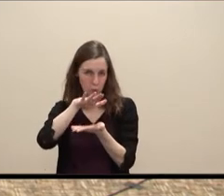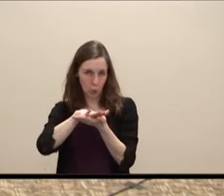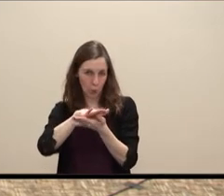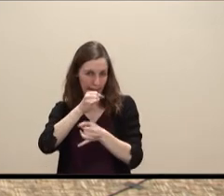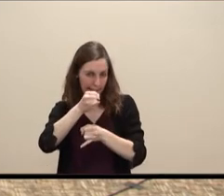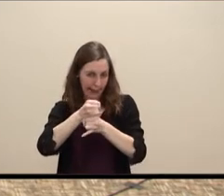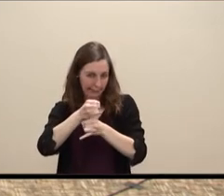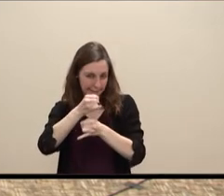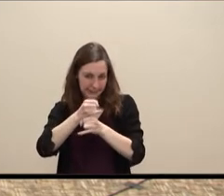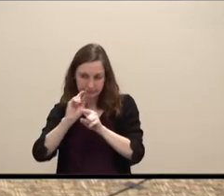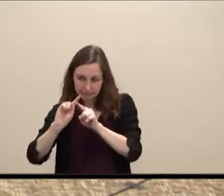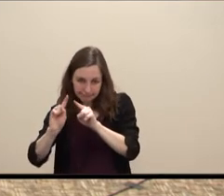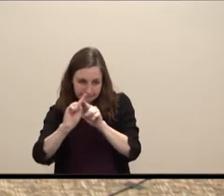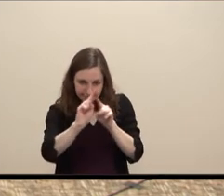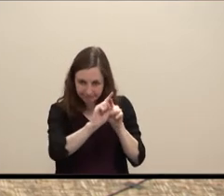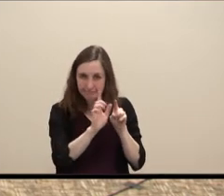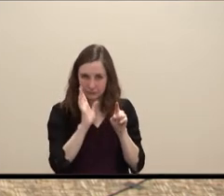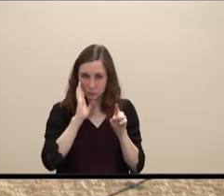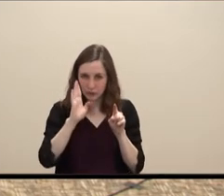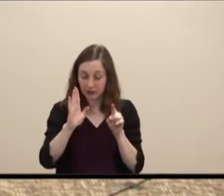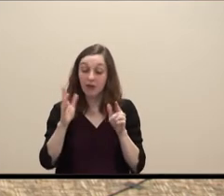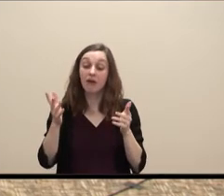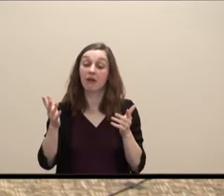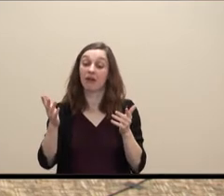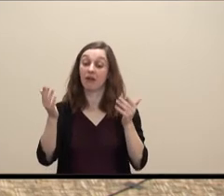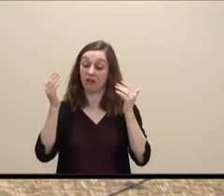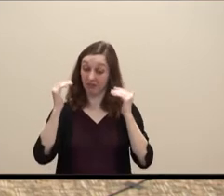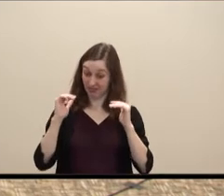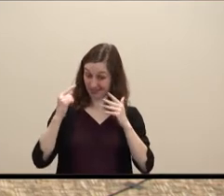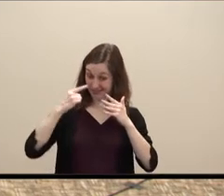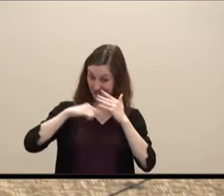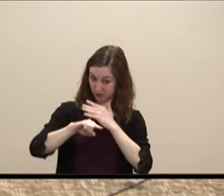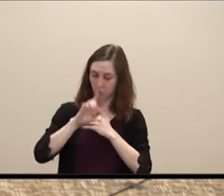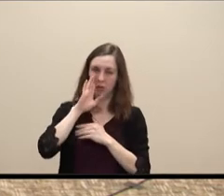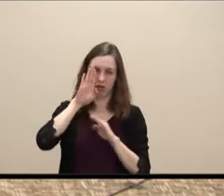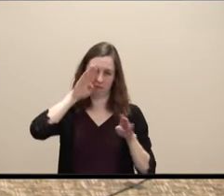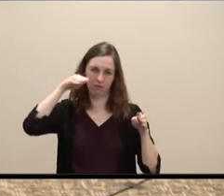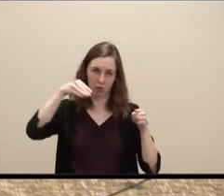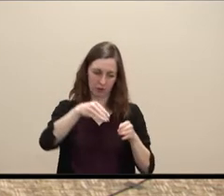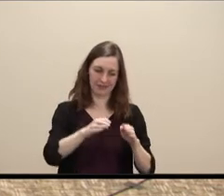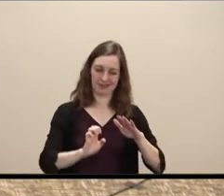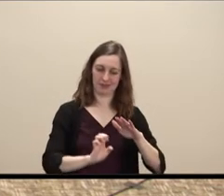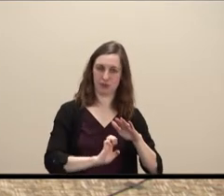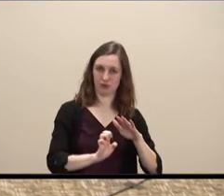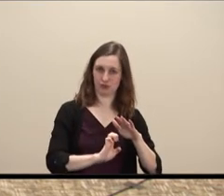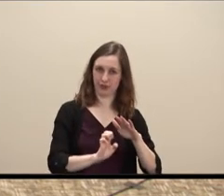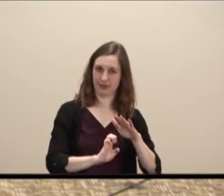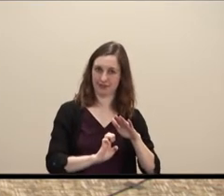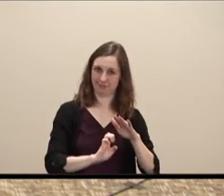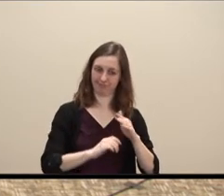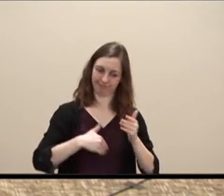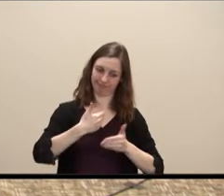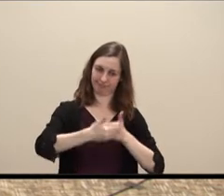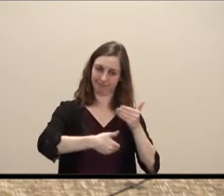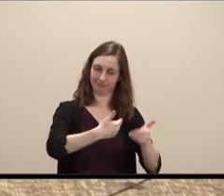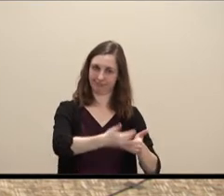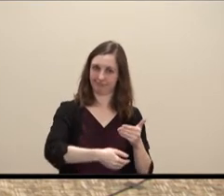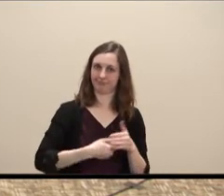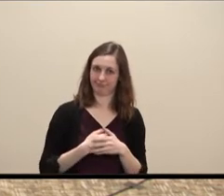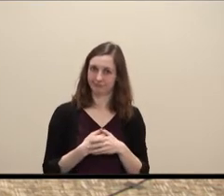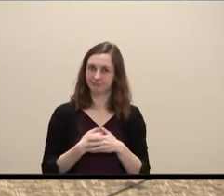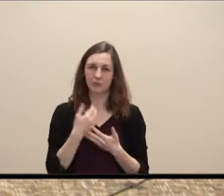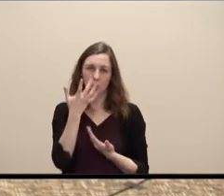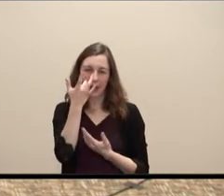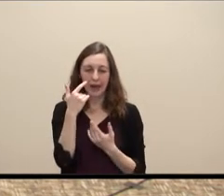the focus for next week. And then after that, we'll focus on elementary. And it will progressively get harder, I think, because, you know,